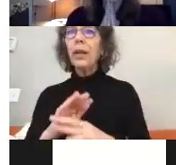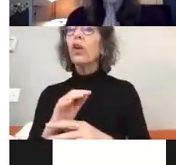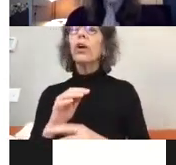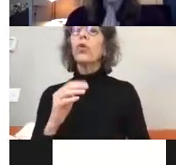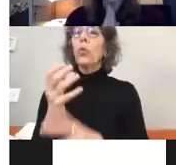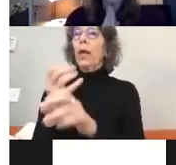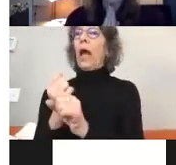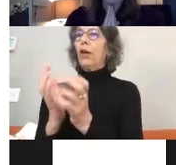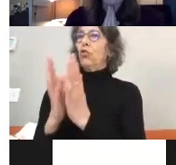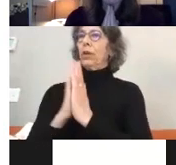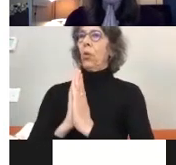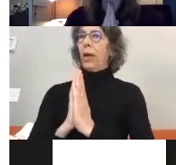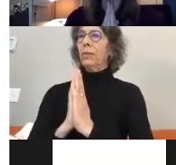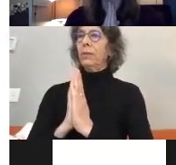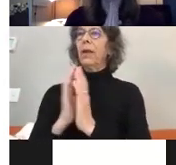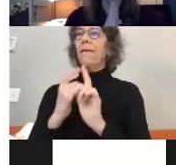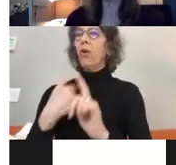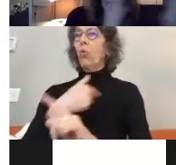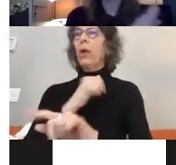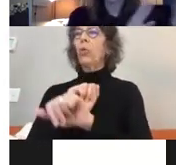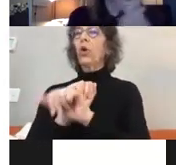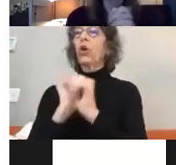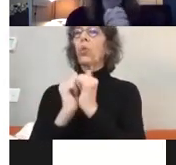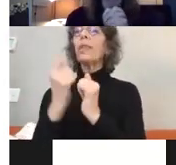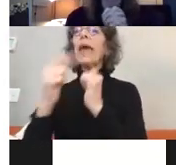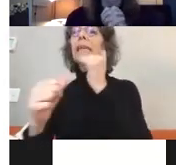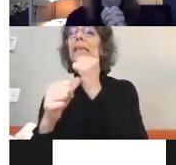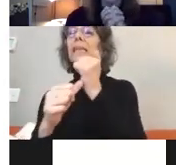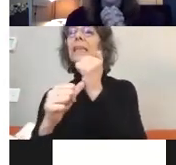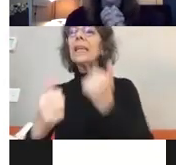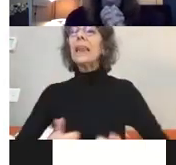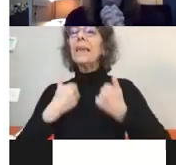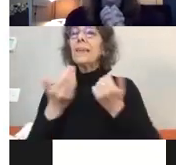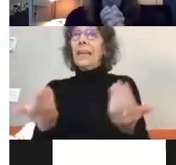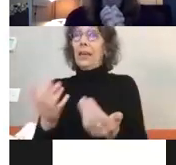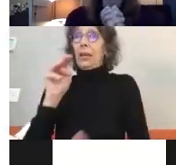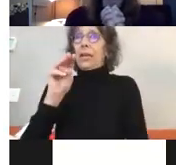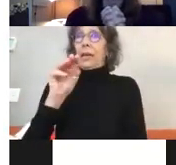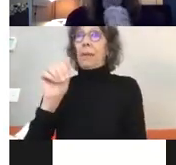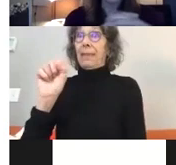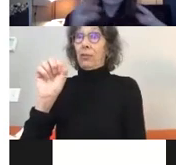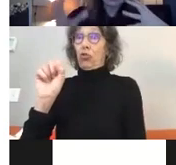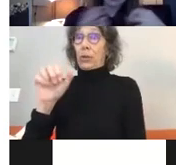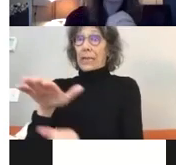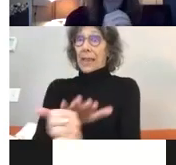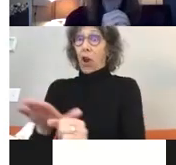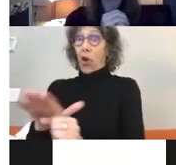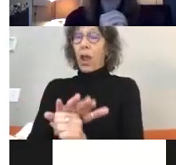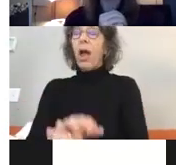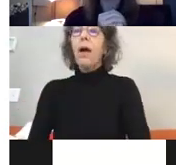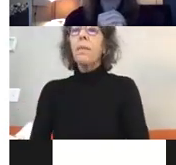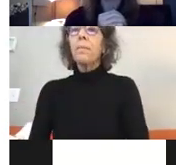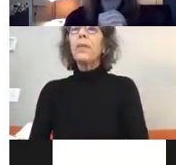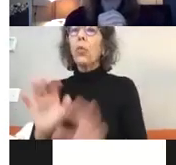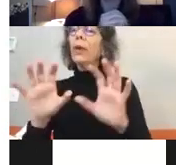I mentioned, from we work with one of the assisted living here in Massachusetts area, and we have done a lot of work with